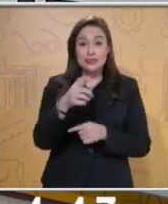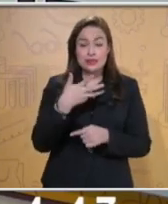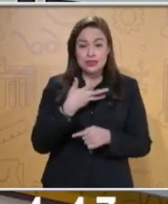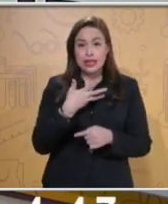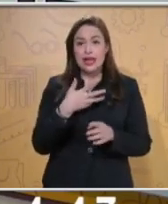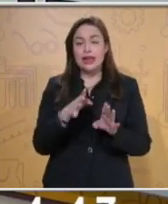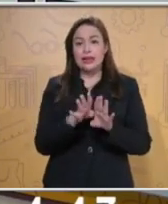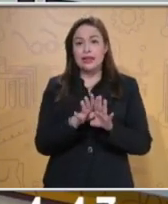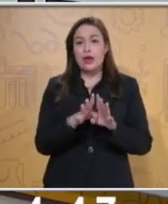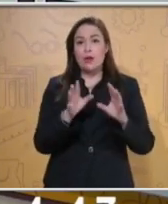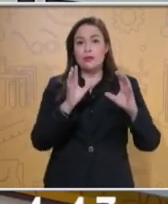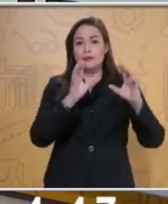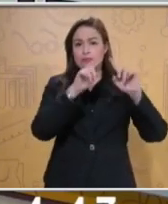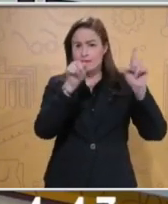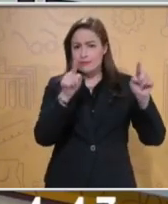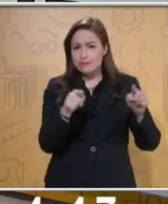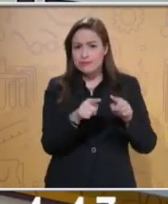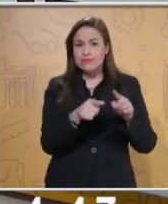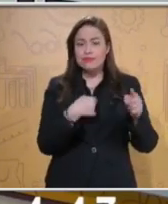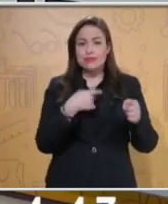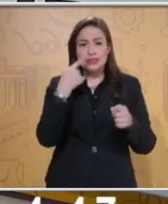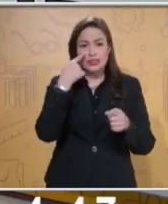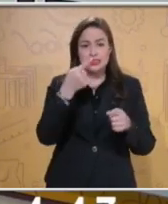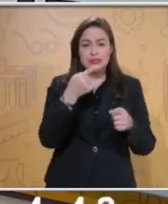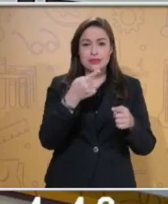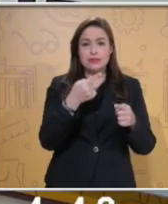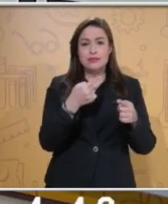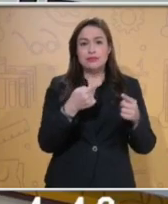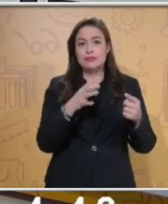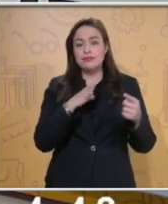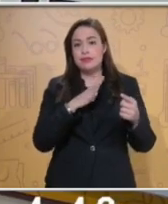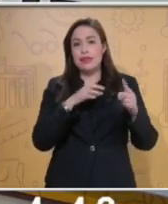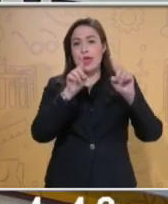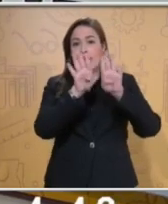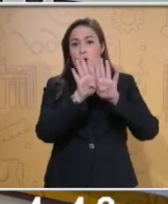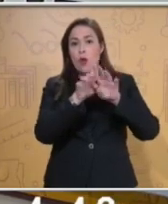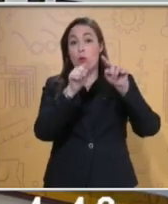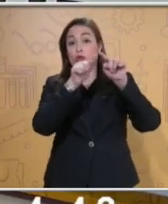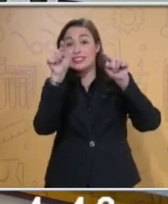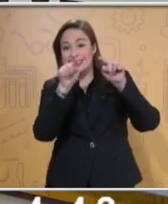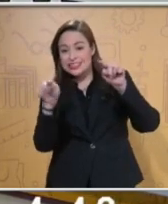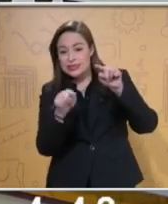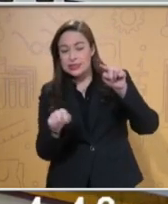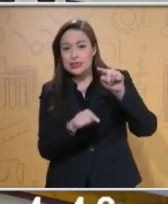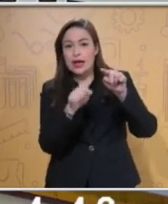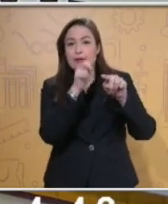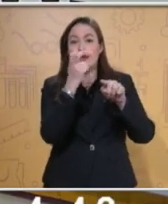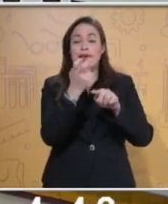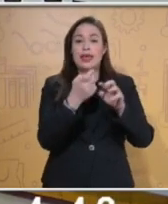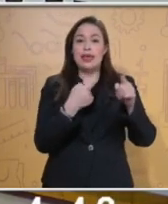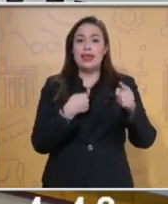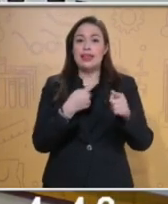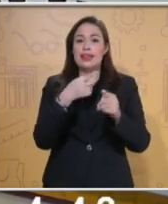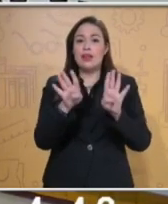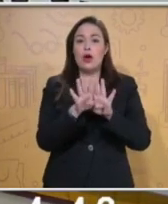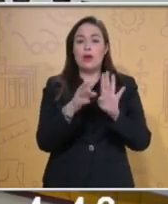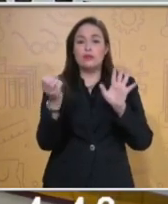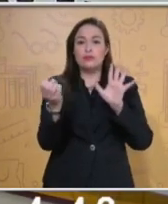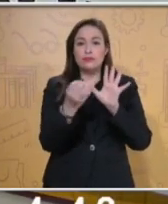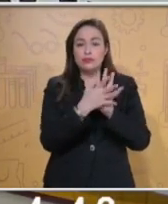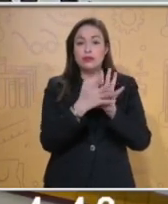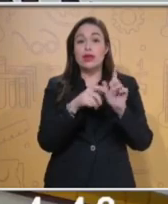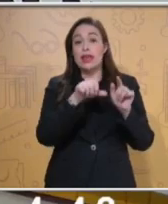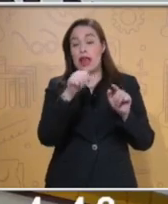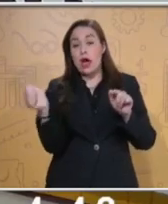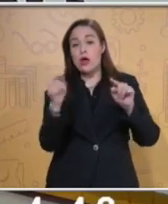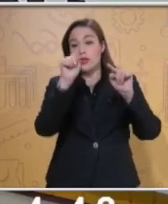shape in the stem. Here, it doesn't have zigzag, and the stem is closed. So this is for speech.